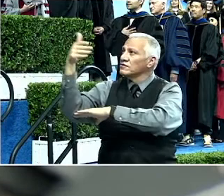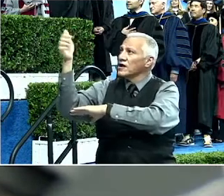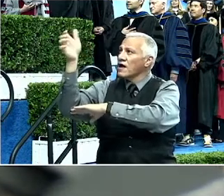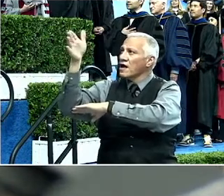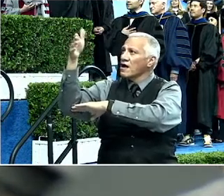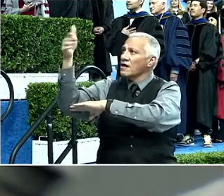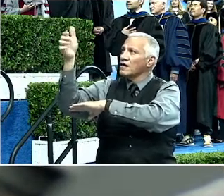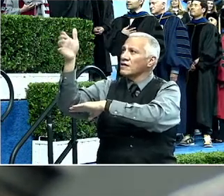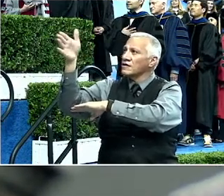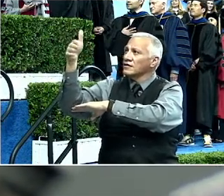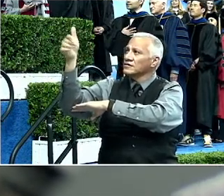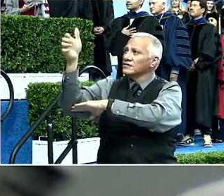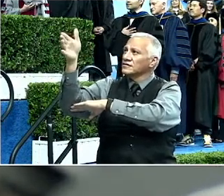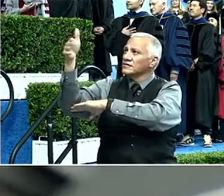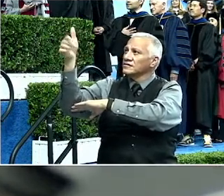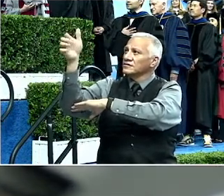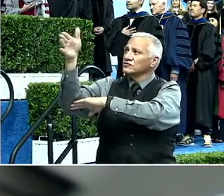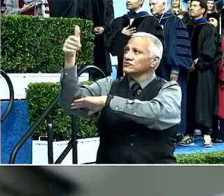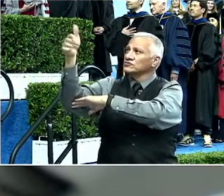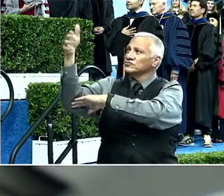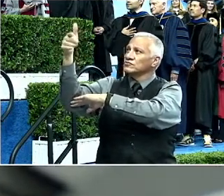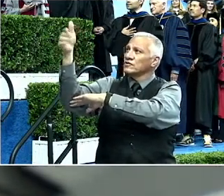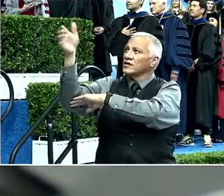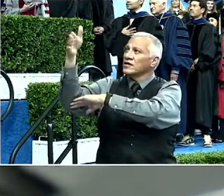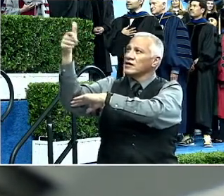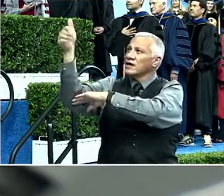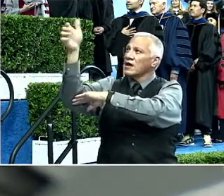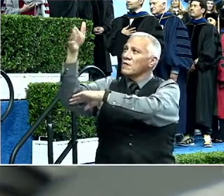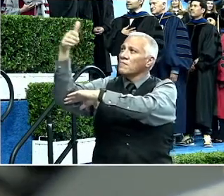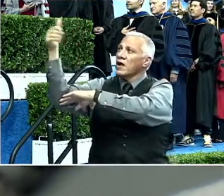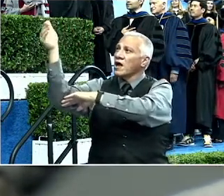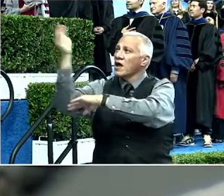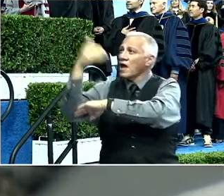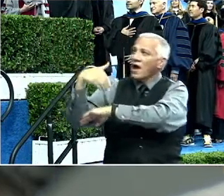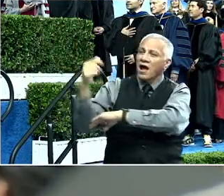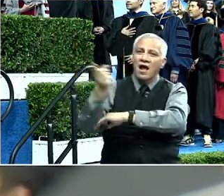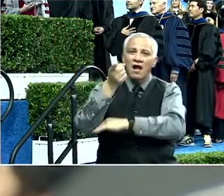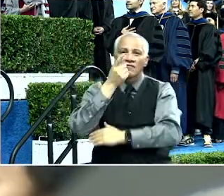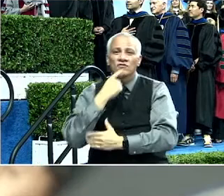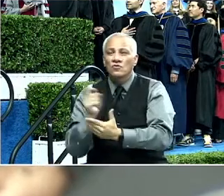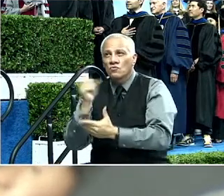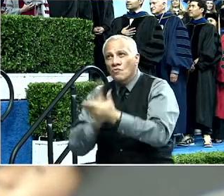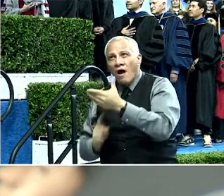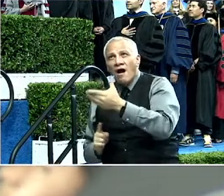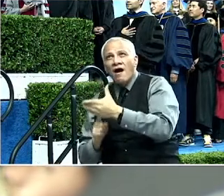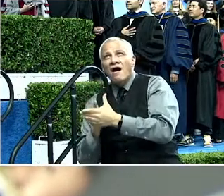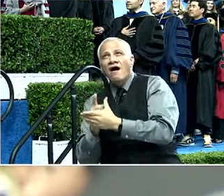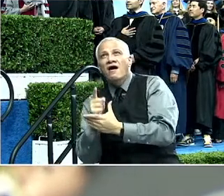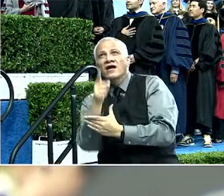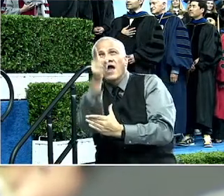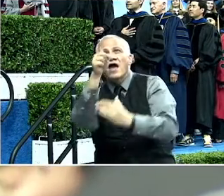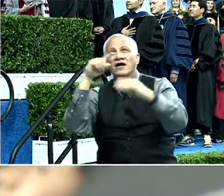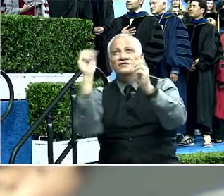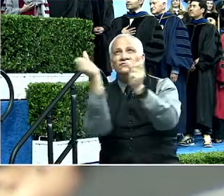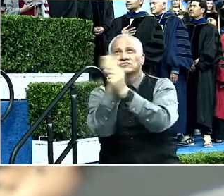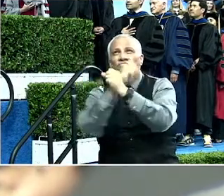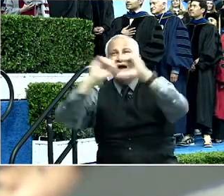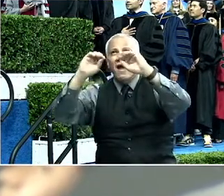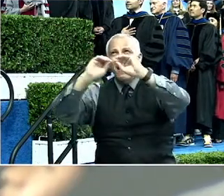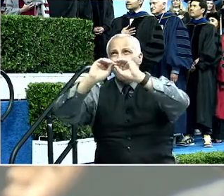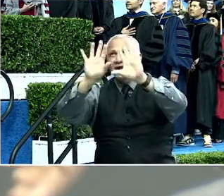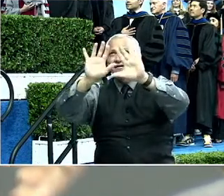so gallantly streaming, and the